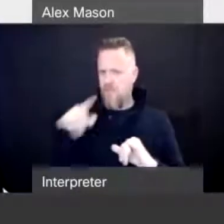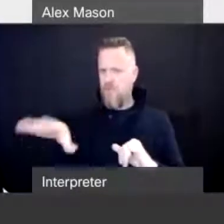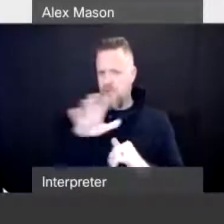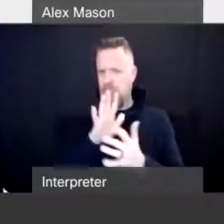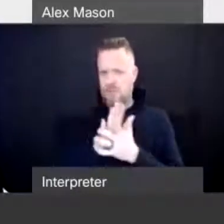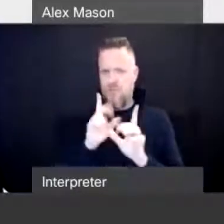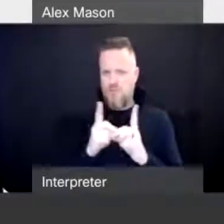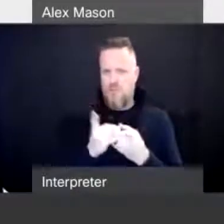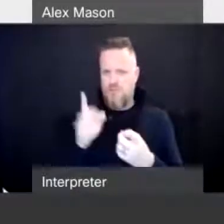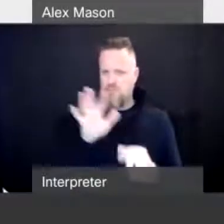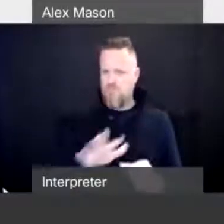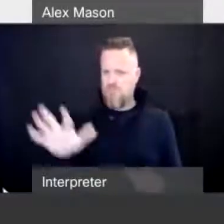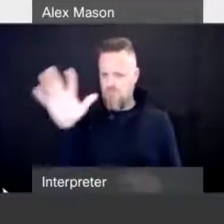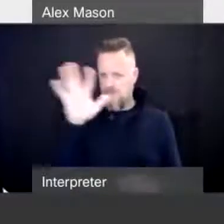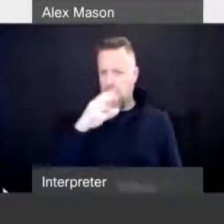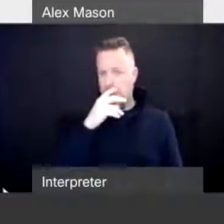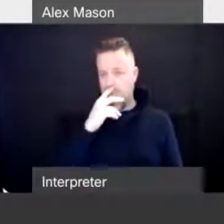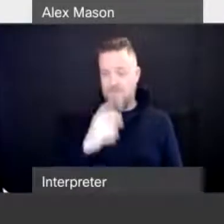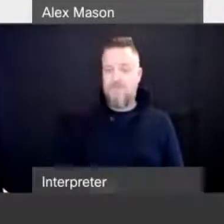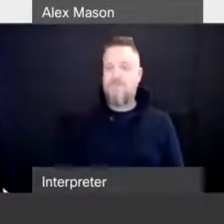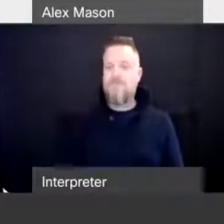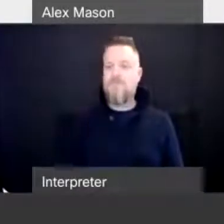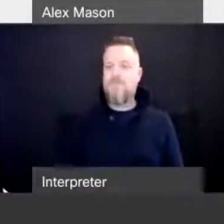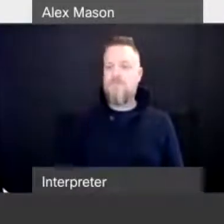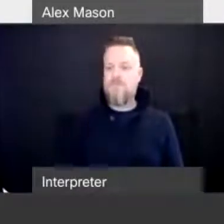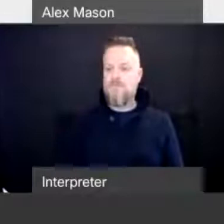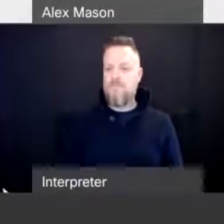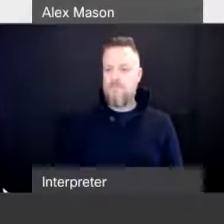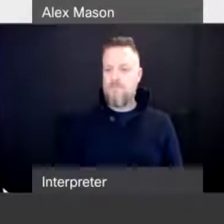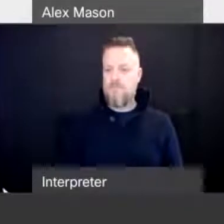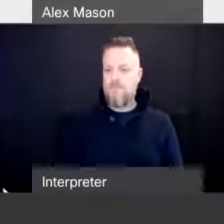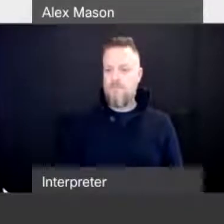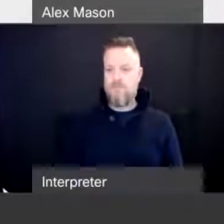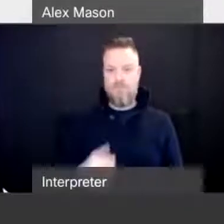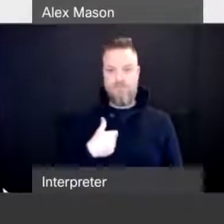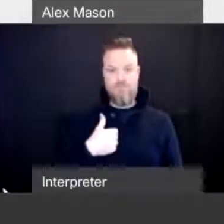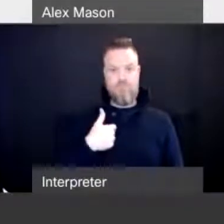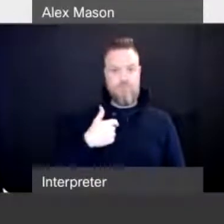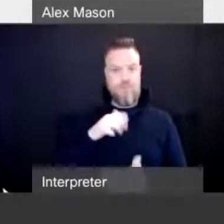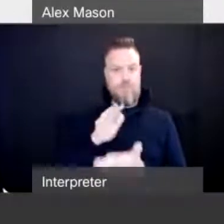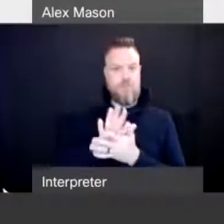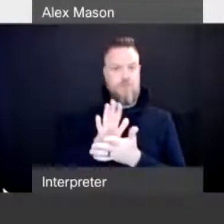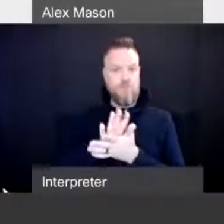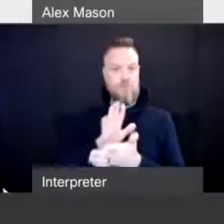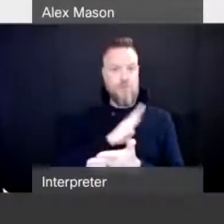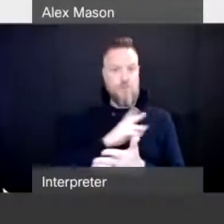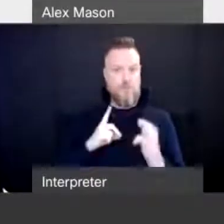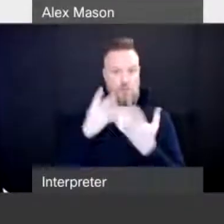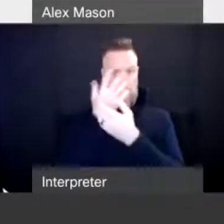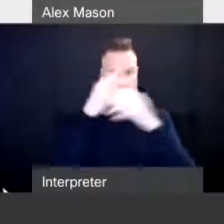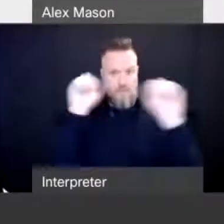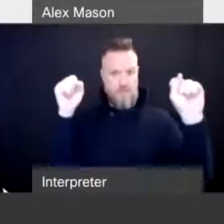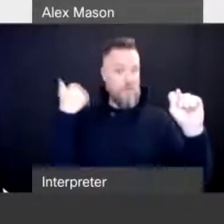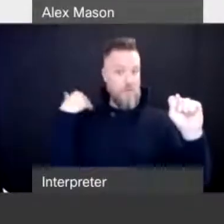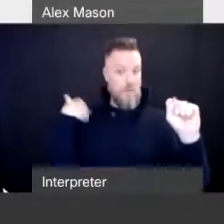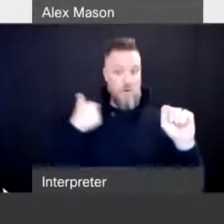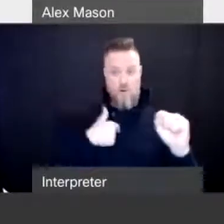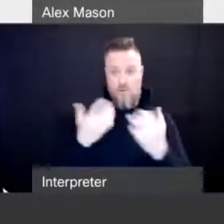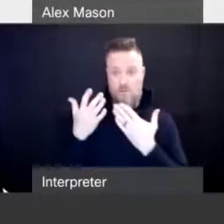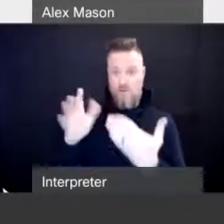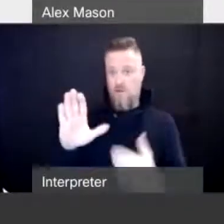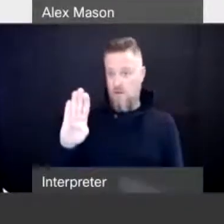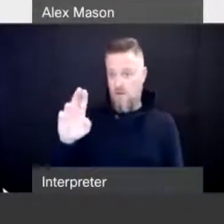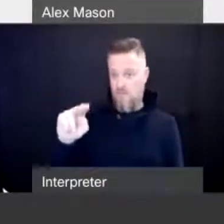districts. Having been a school board president when a bond issue was put forth, one of